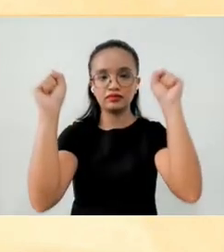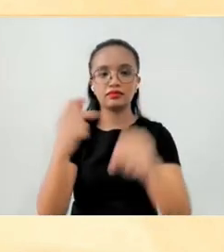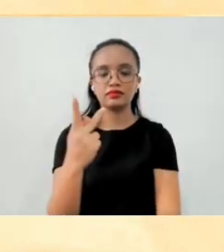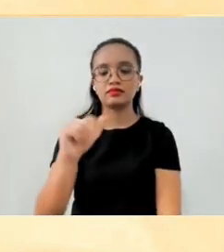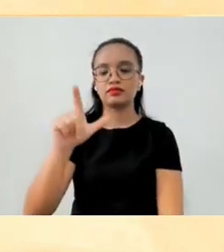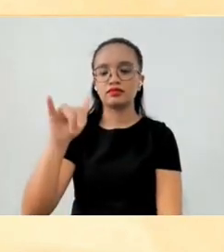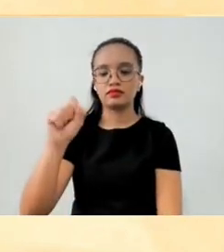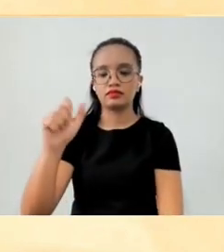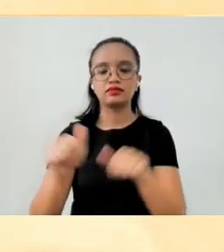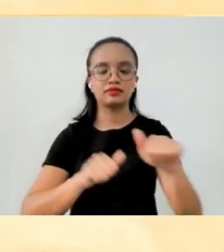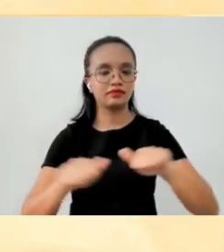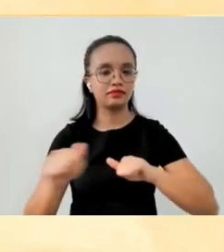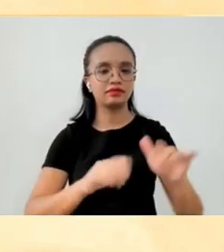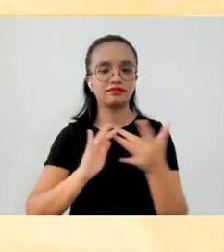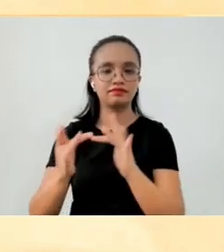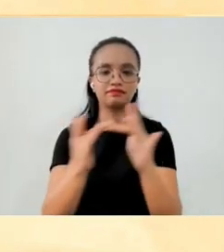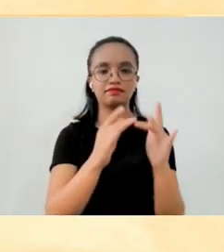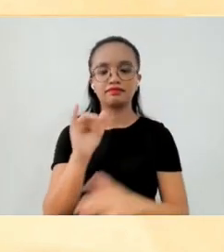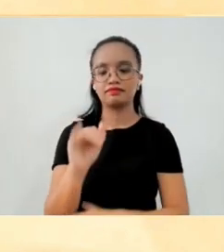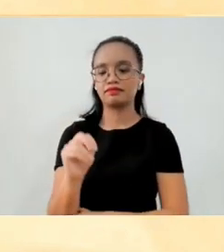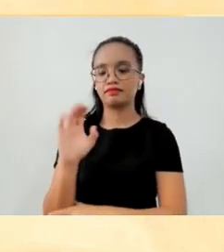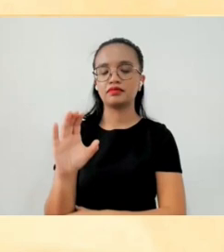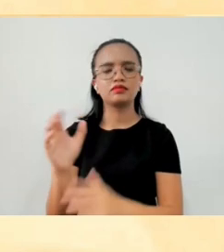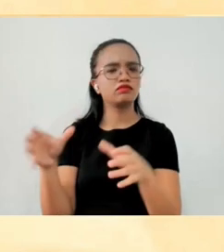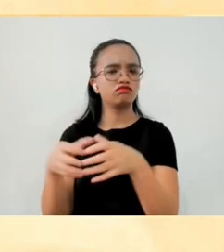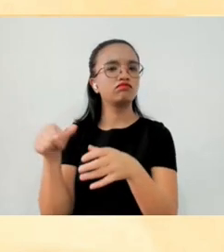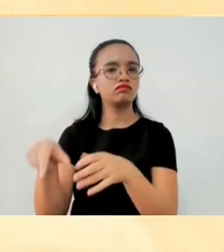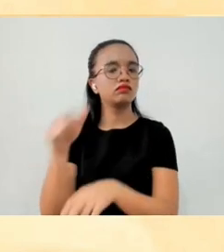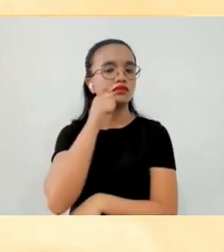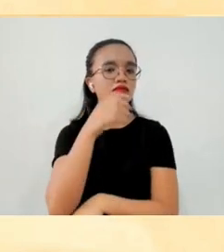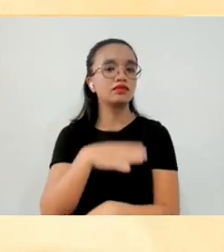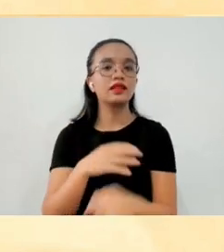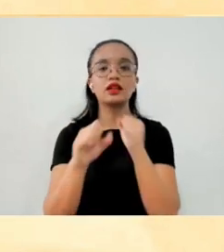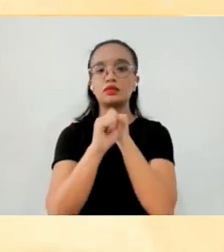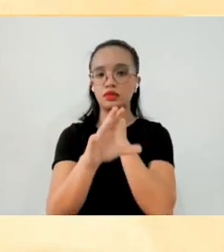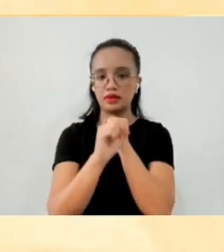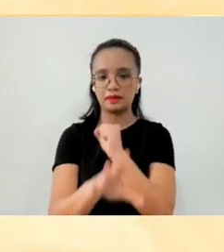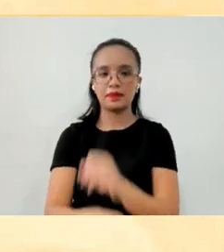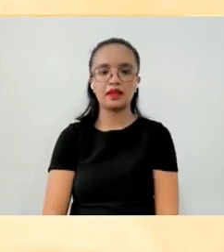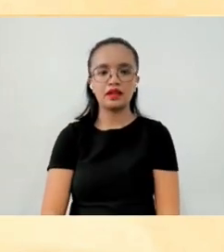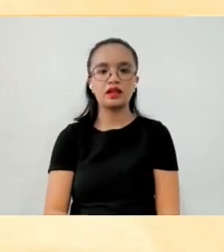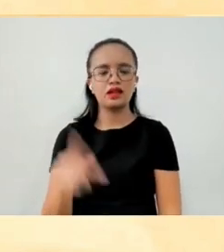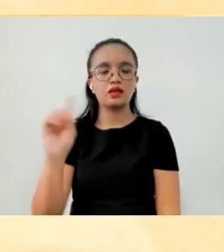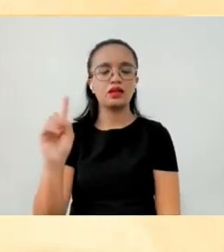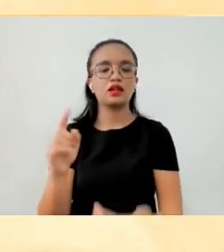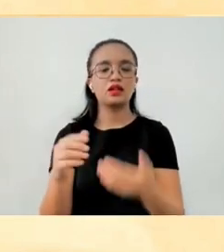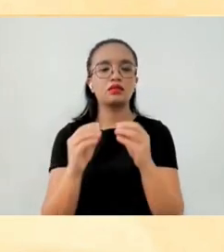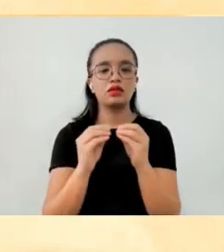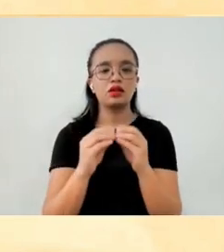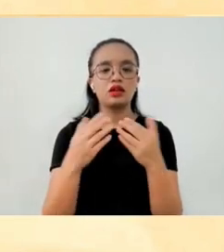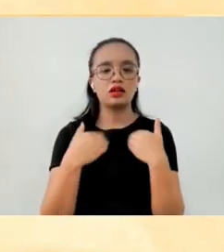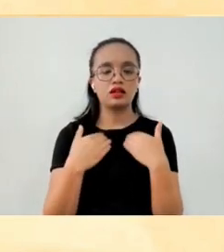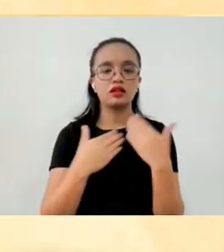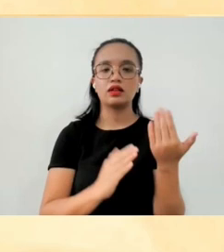Network Incorporated, a network of women's groups and advocates that advances the rights and welfare of women